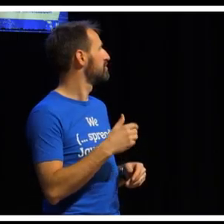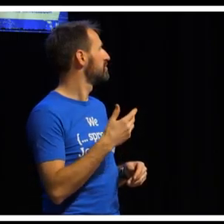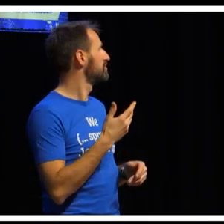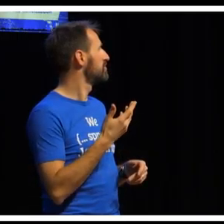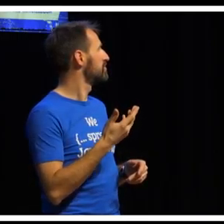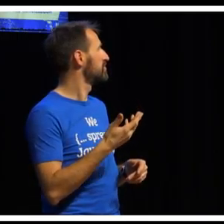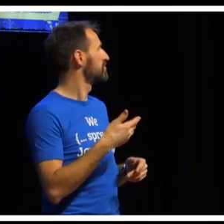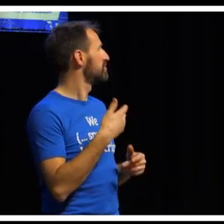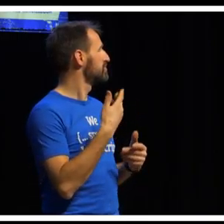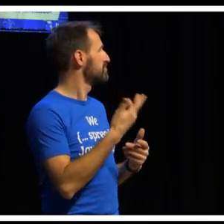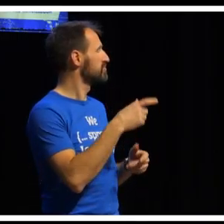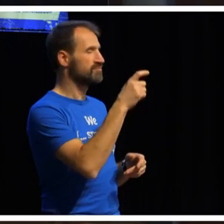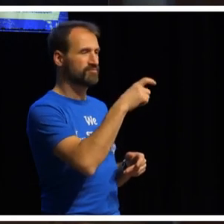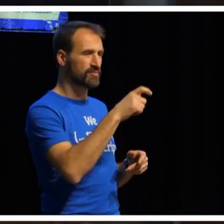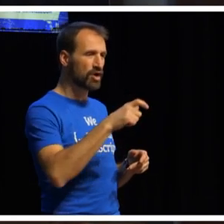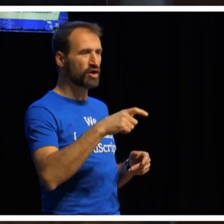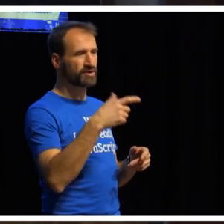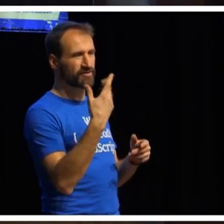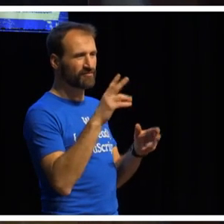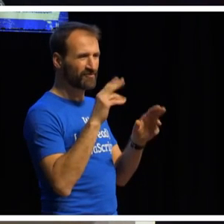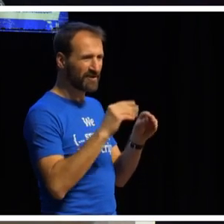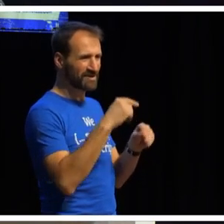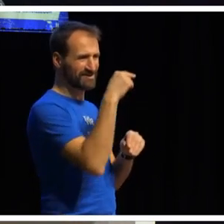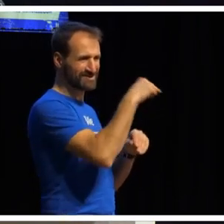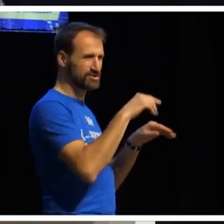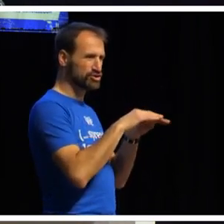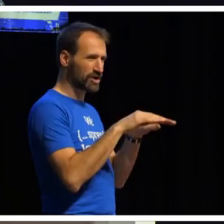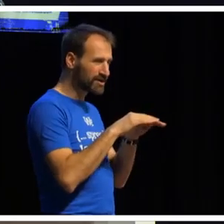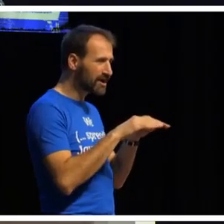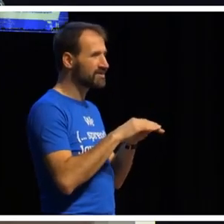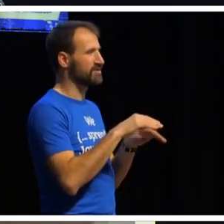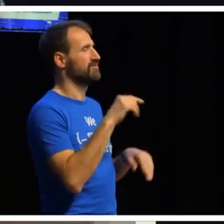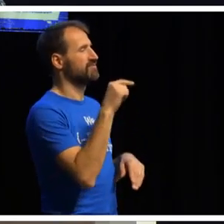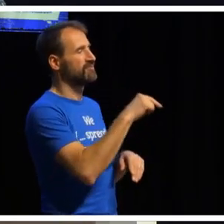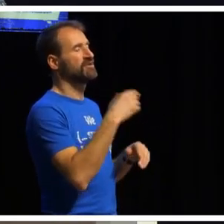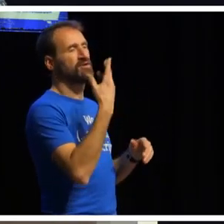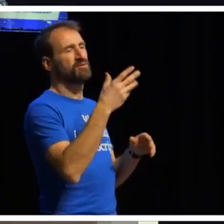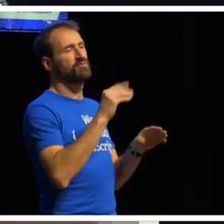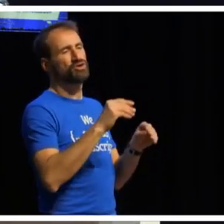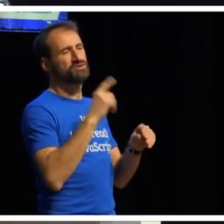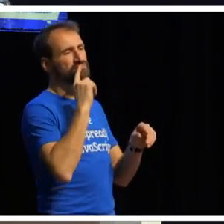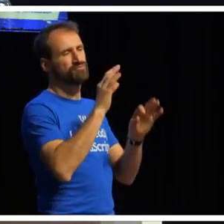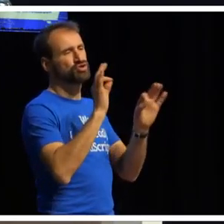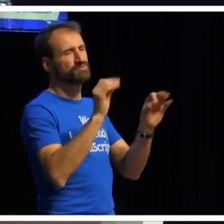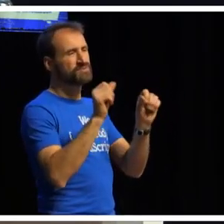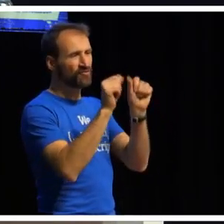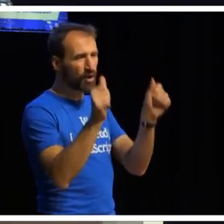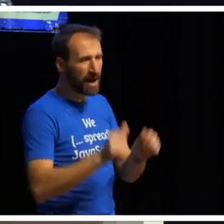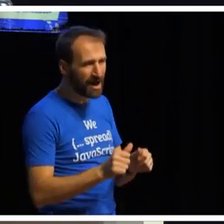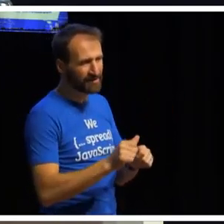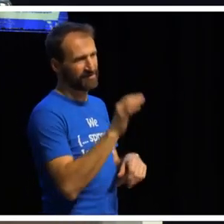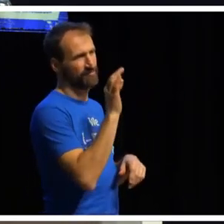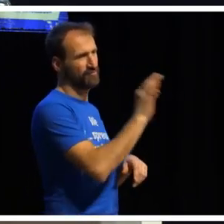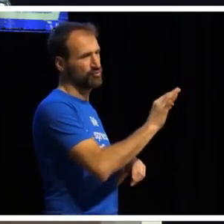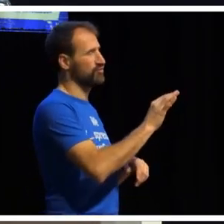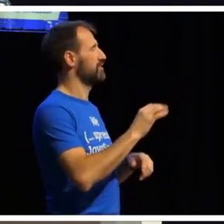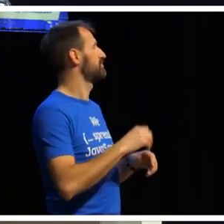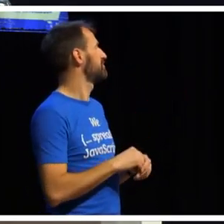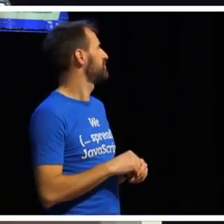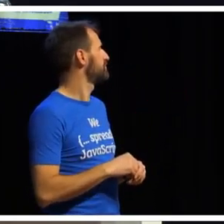this called Eddystone. If you broadcast data in a certain format, Android phones will pick it up.